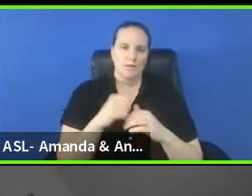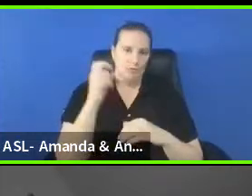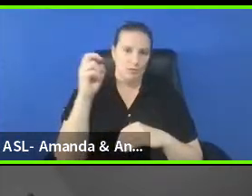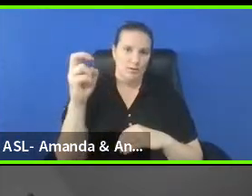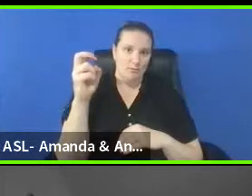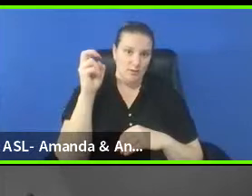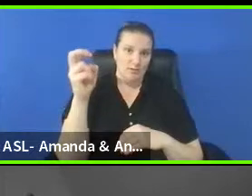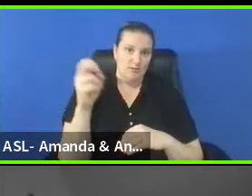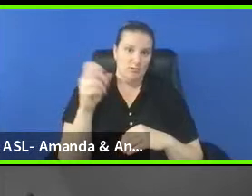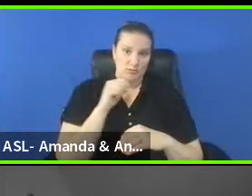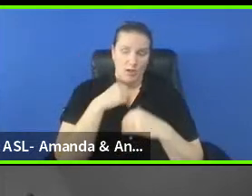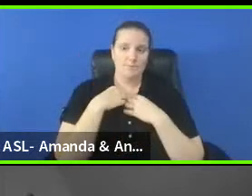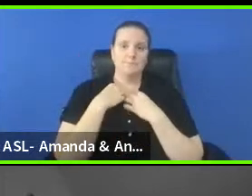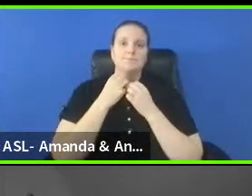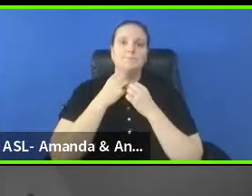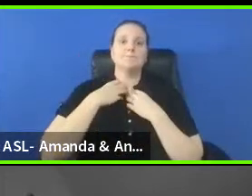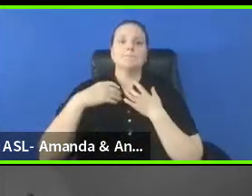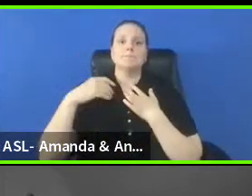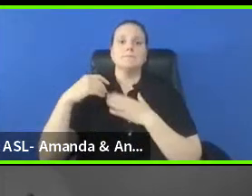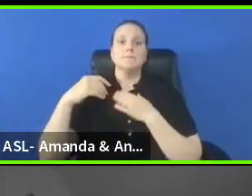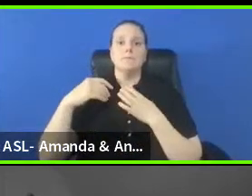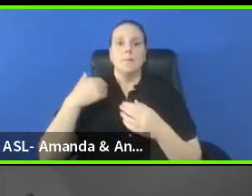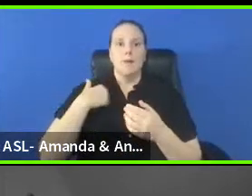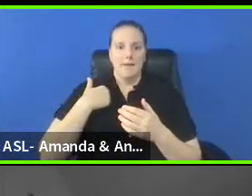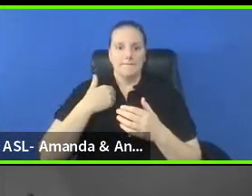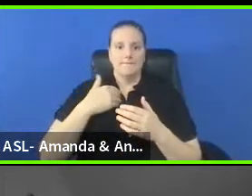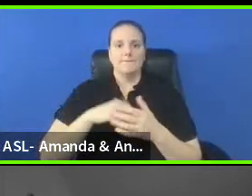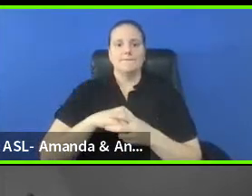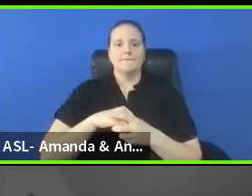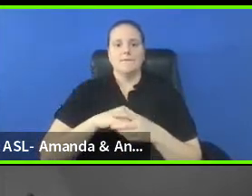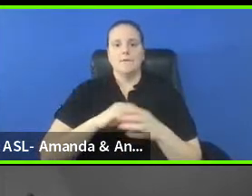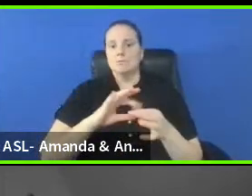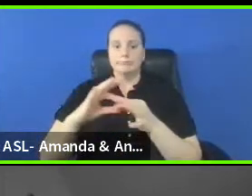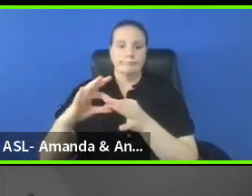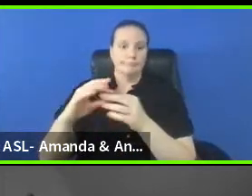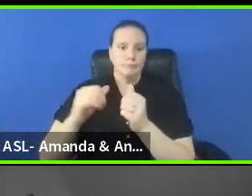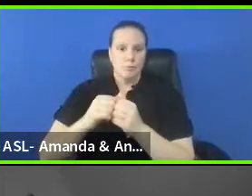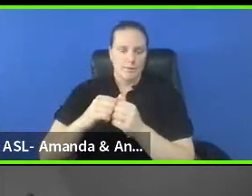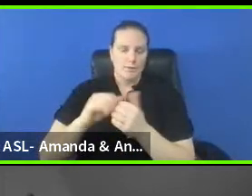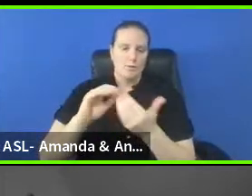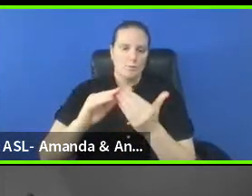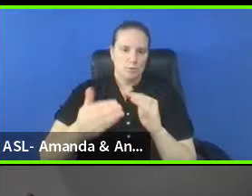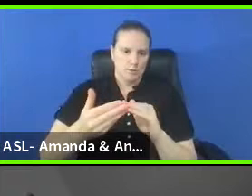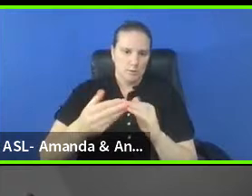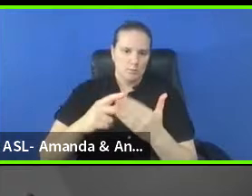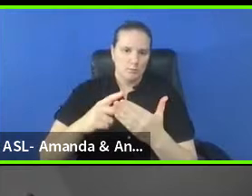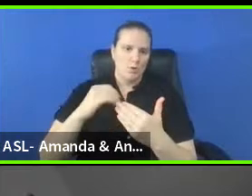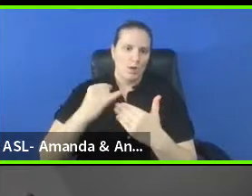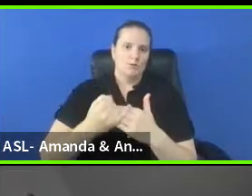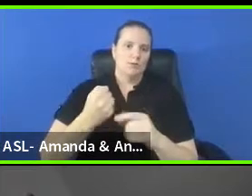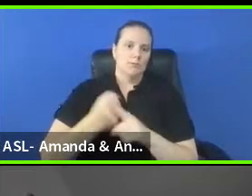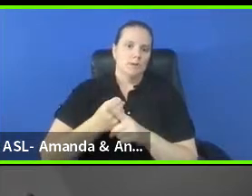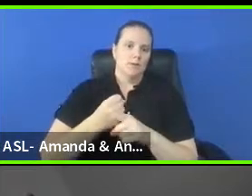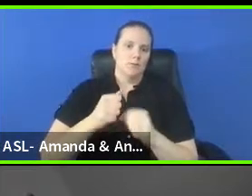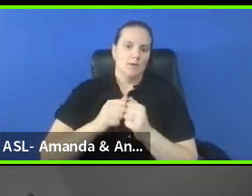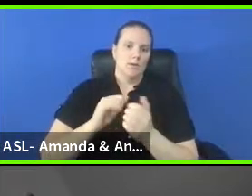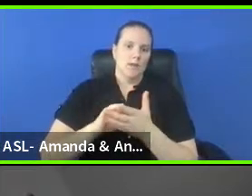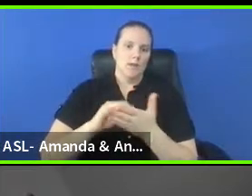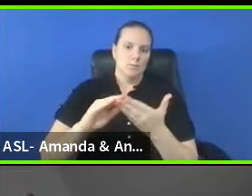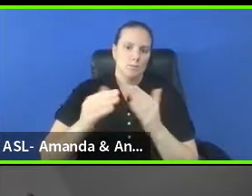transportation, but they do have a nexus to the community and project impacts to the